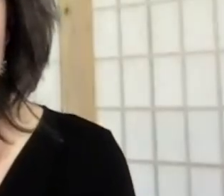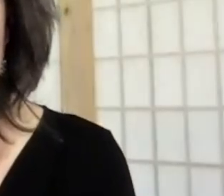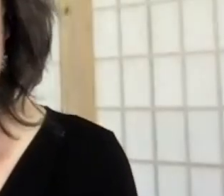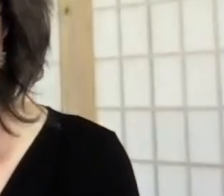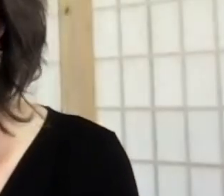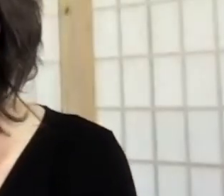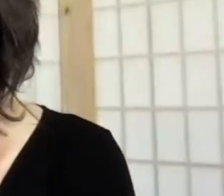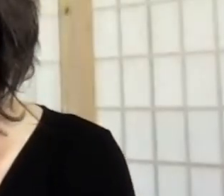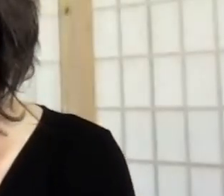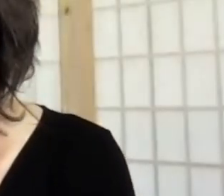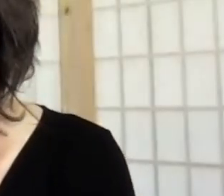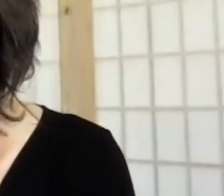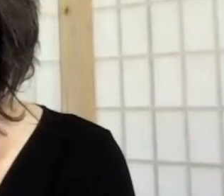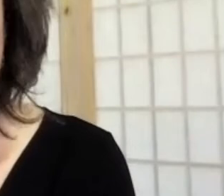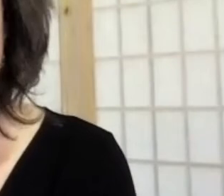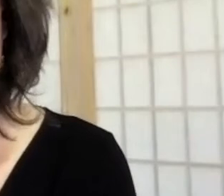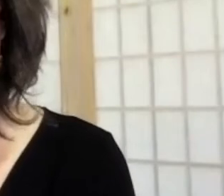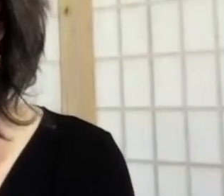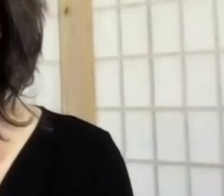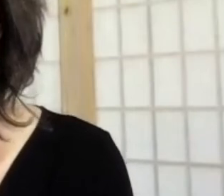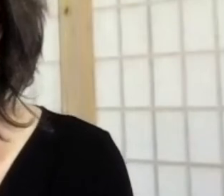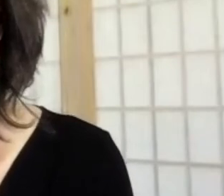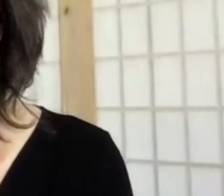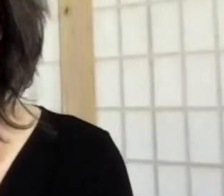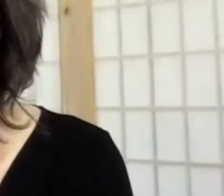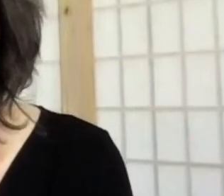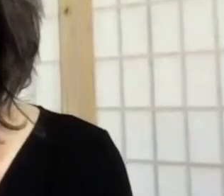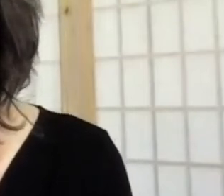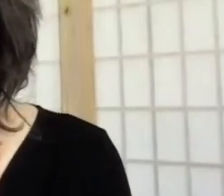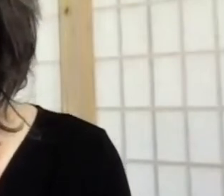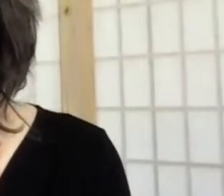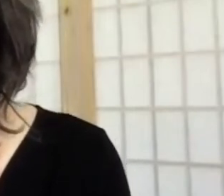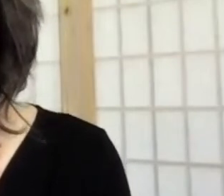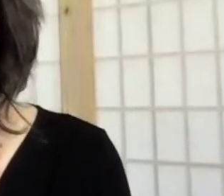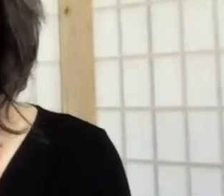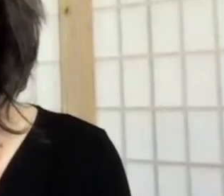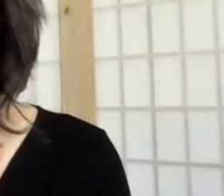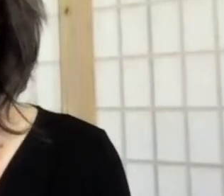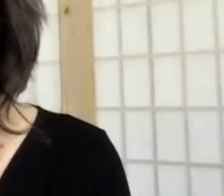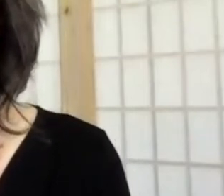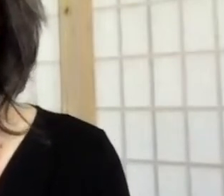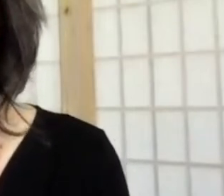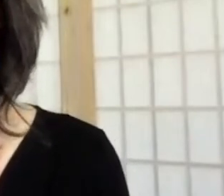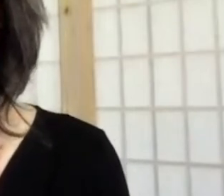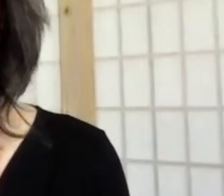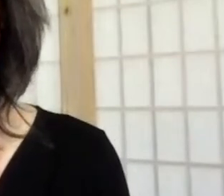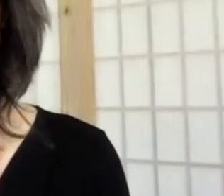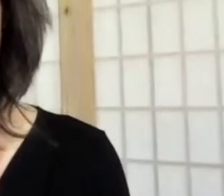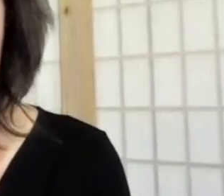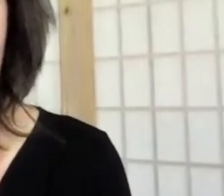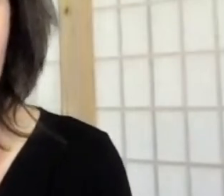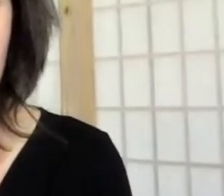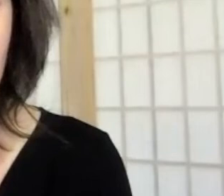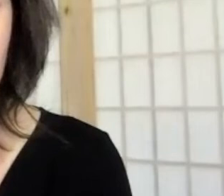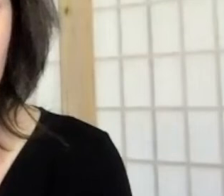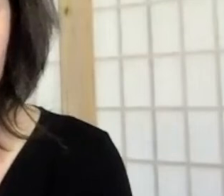from our room really started with, I think, more problem statements and more questions than answers. So on the left